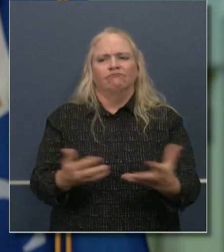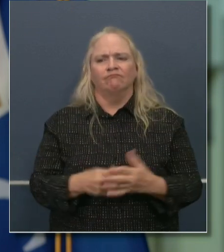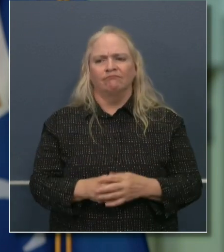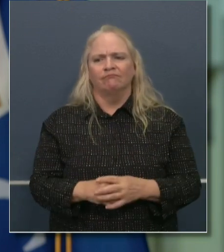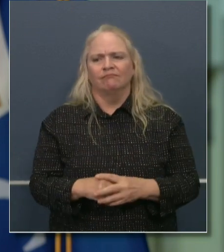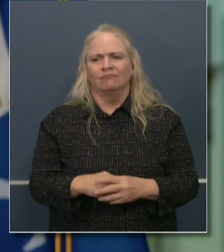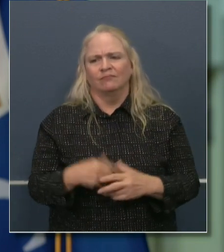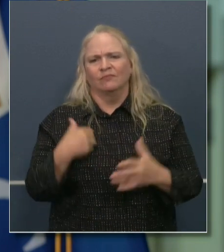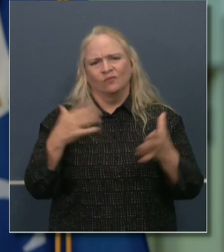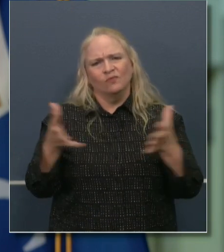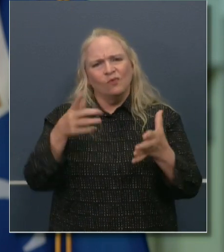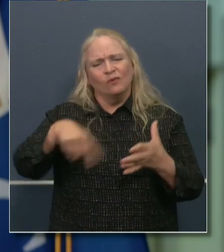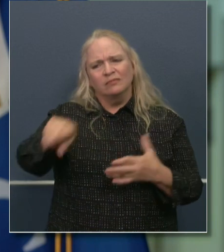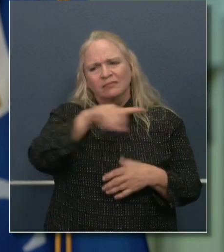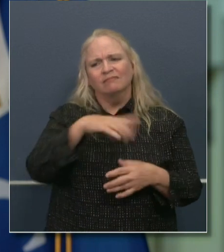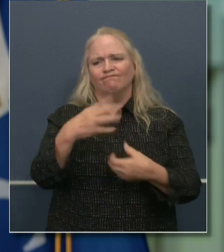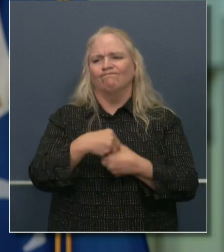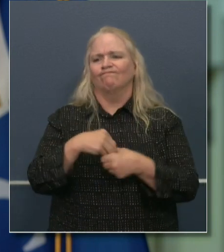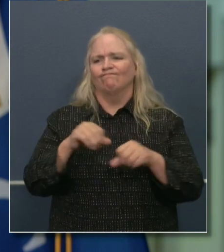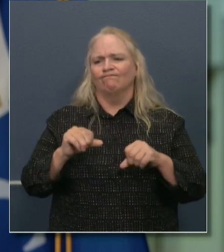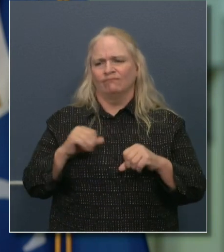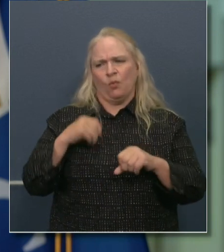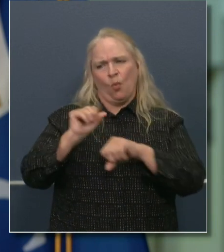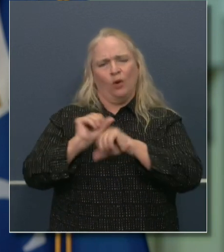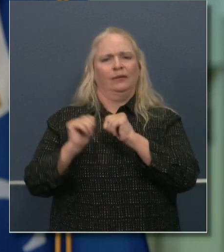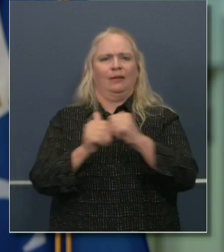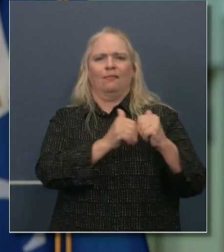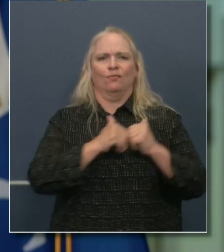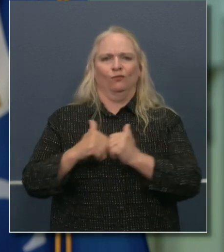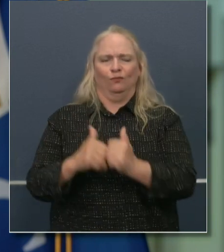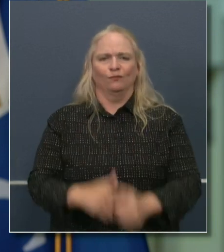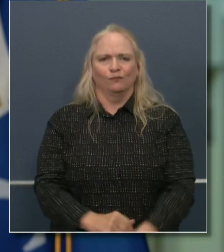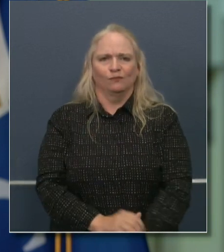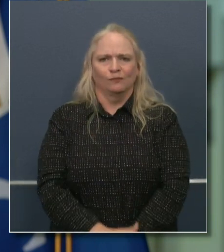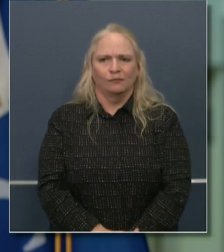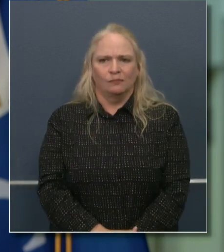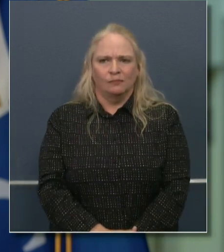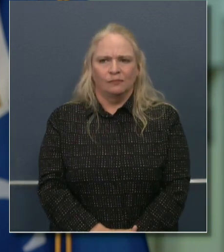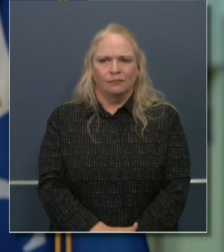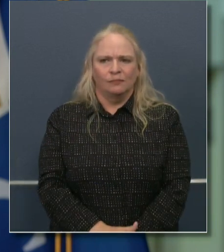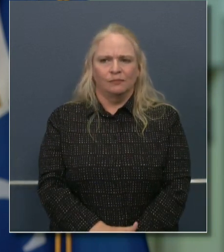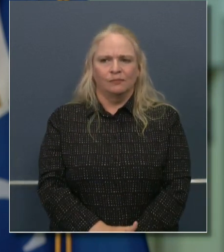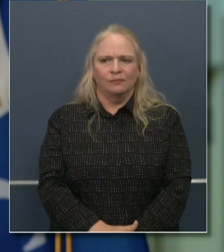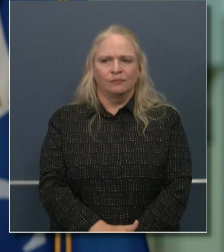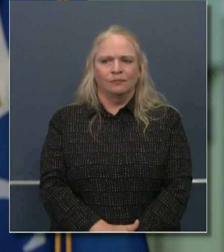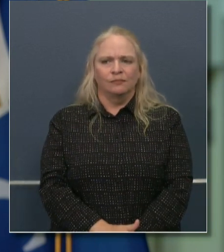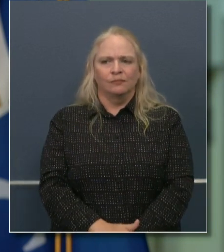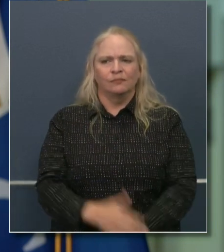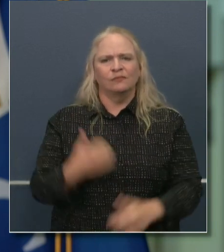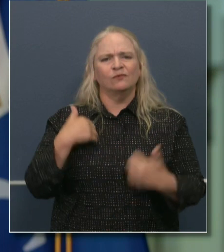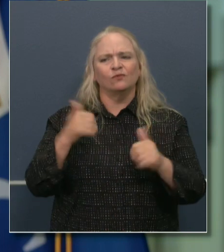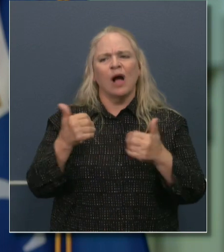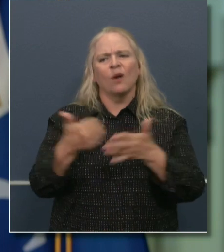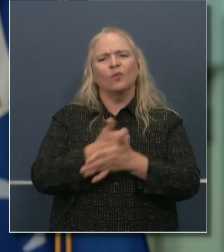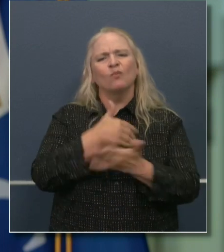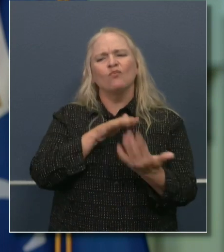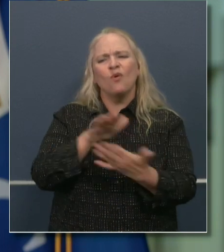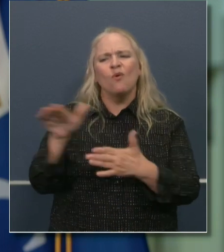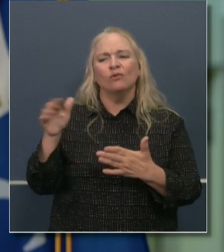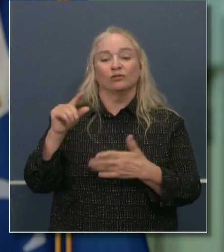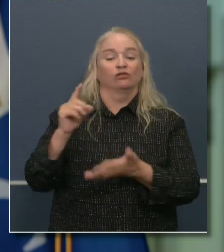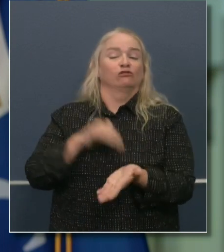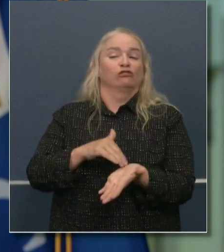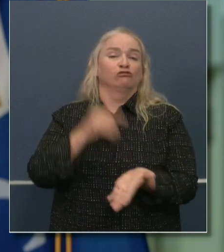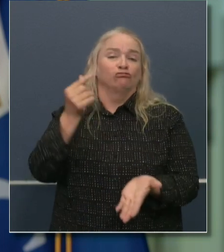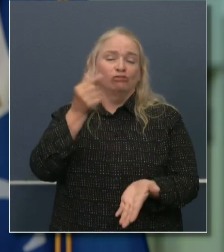relates to different capacity building partnerships and a different approach that he'll be highlighting in